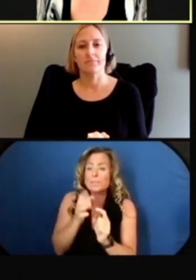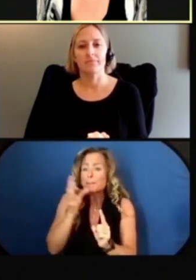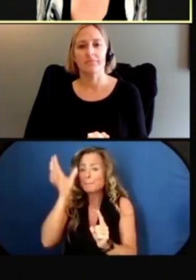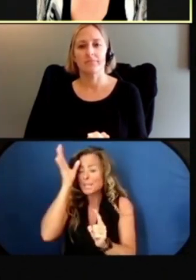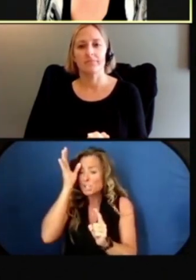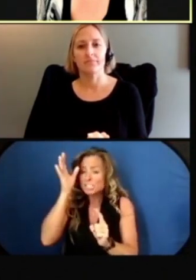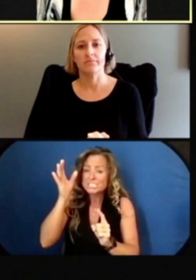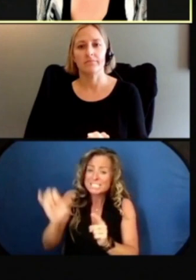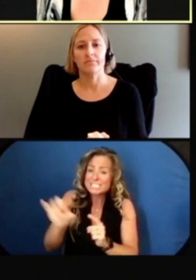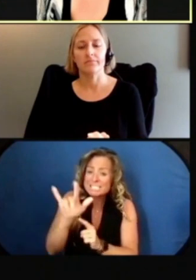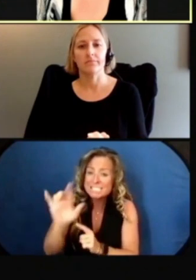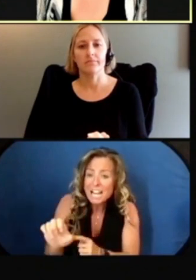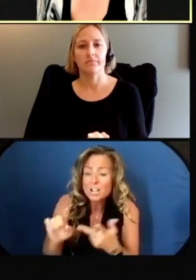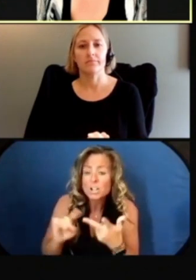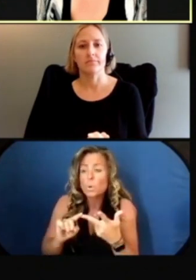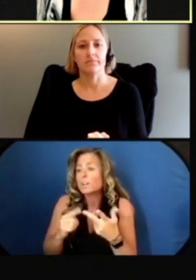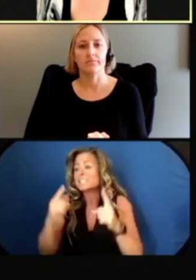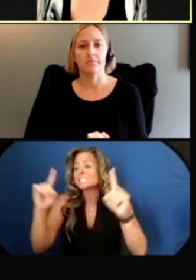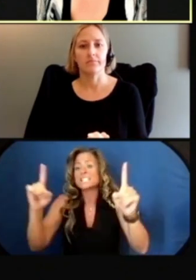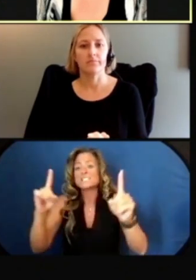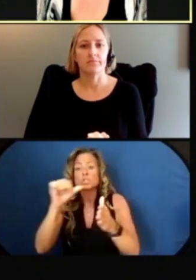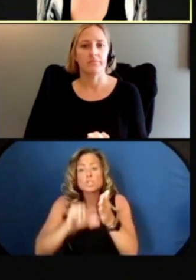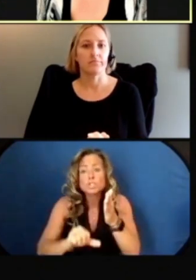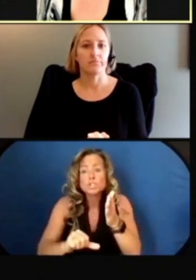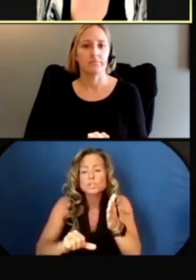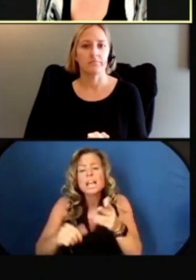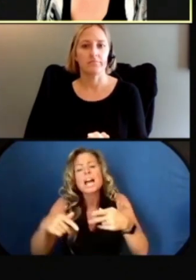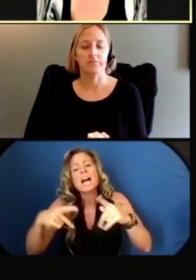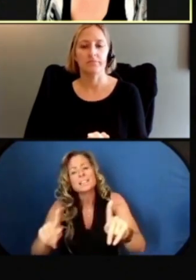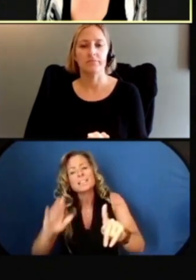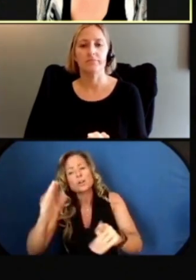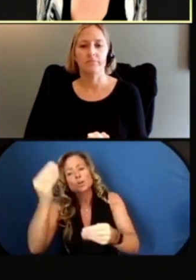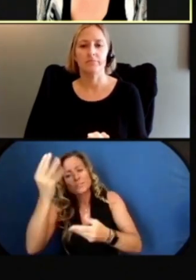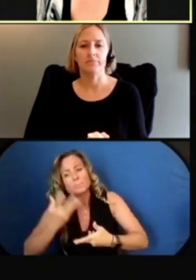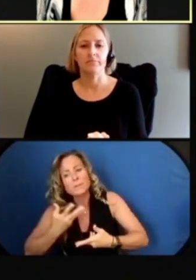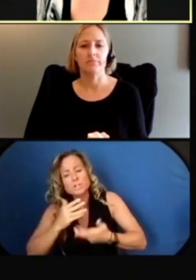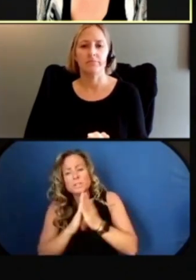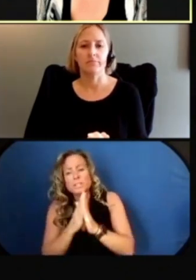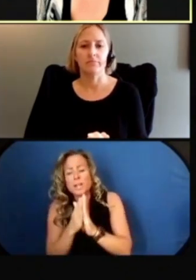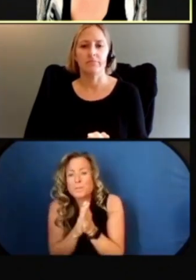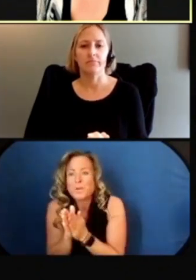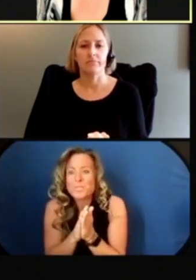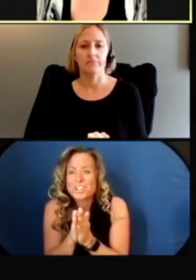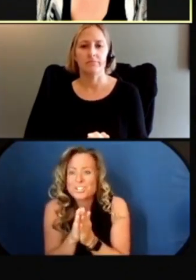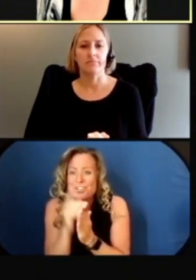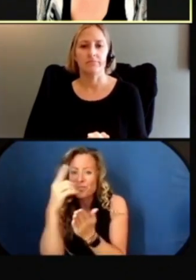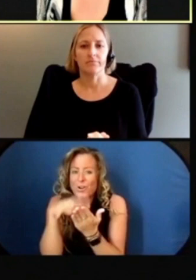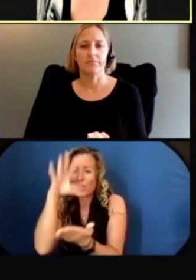successful surgery. Let your content be the fuel behind the learning.